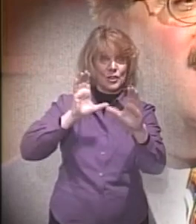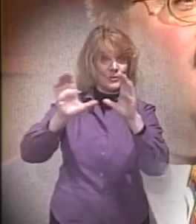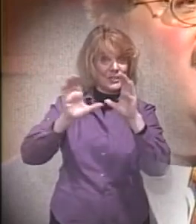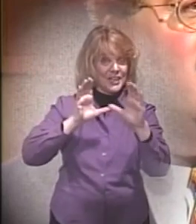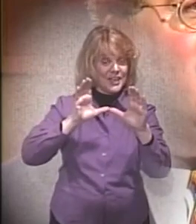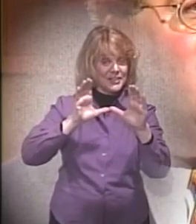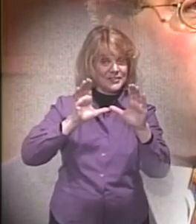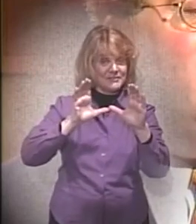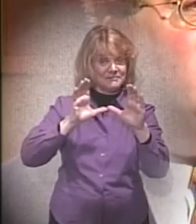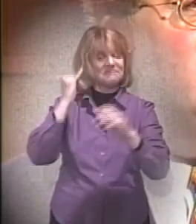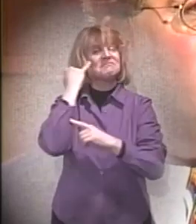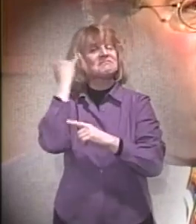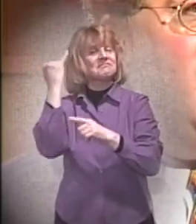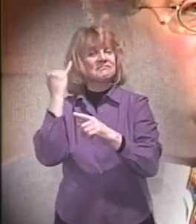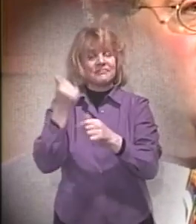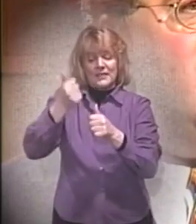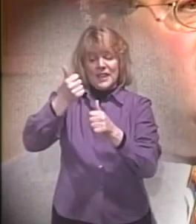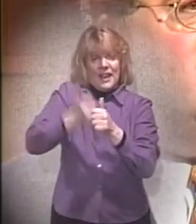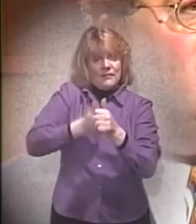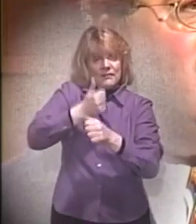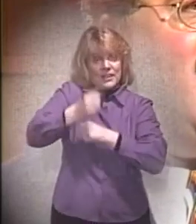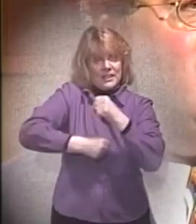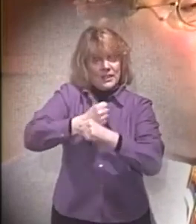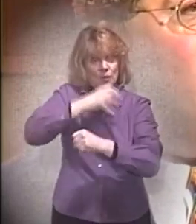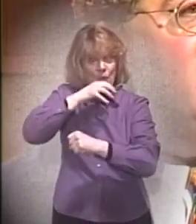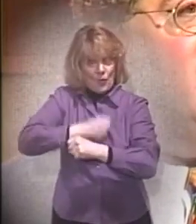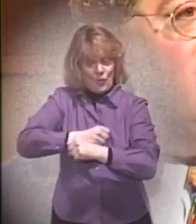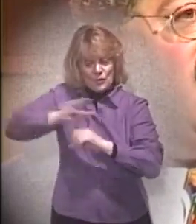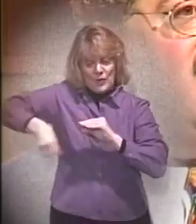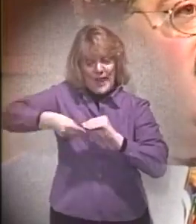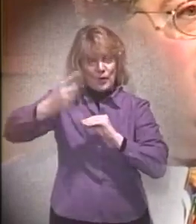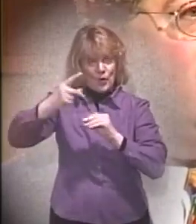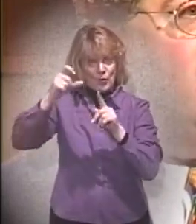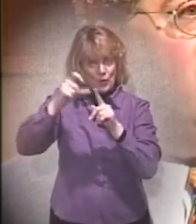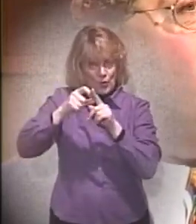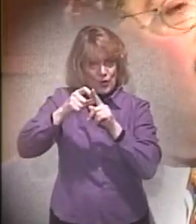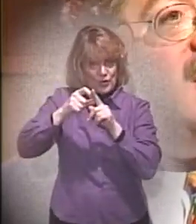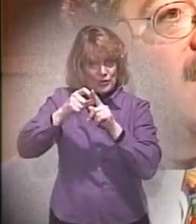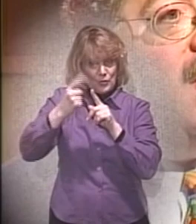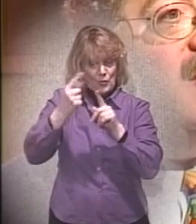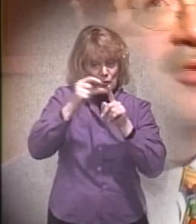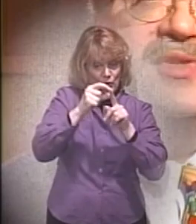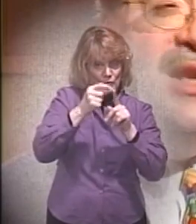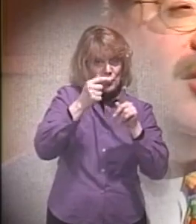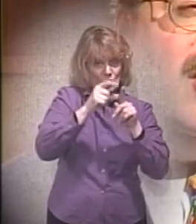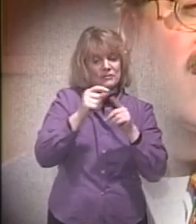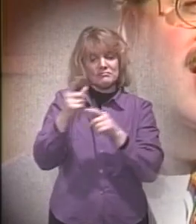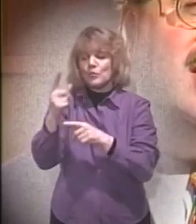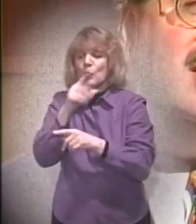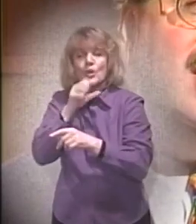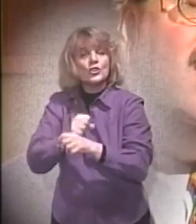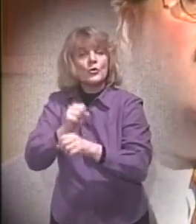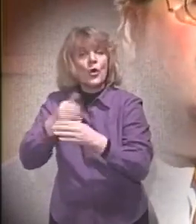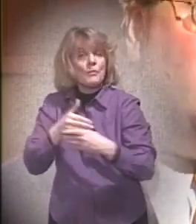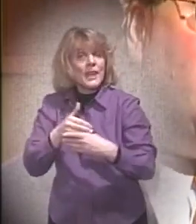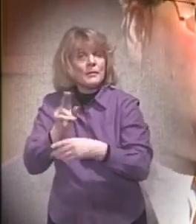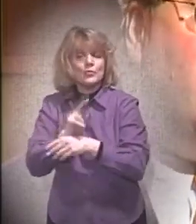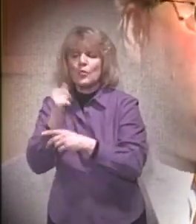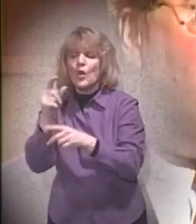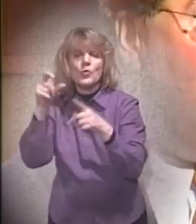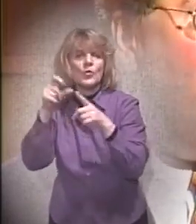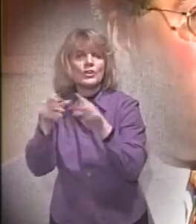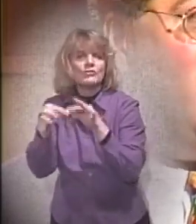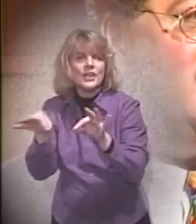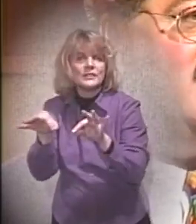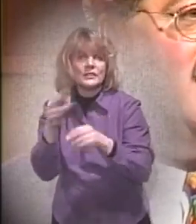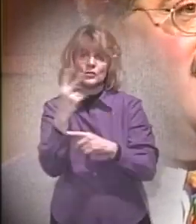firm, we can say that for each year of age, you start adding a word to each phrase that you use. So 1-year-olds use single-word phrases, 2-year-olds